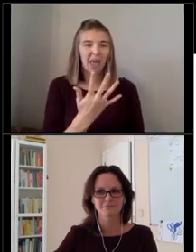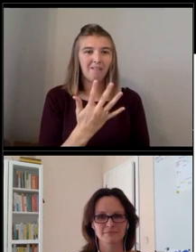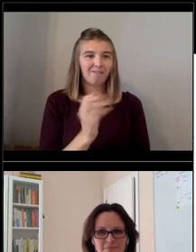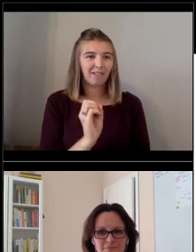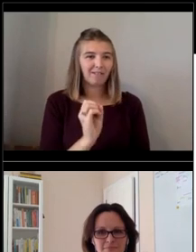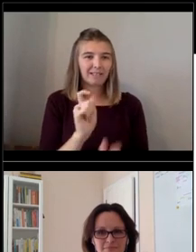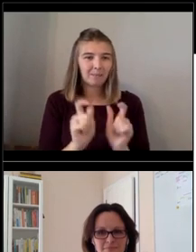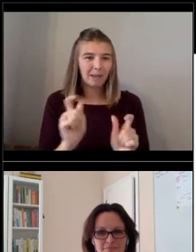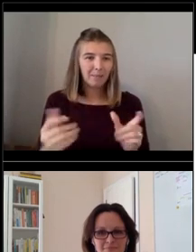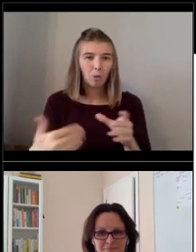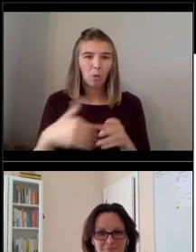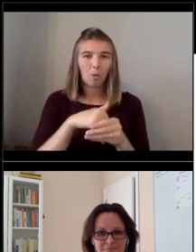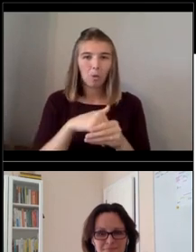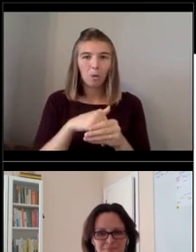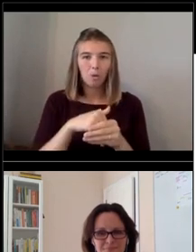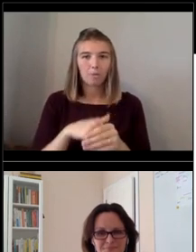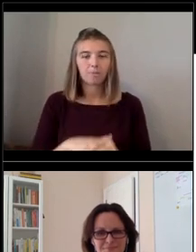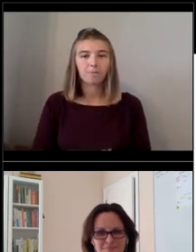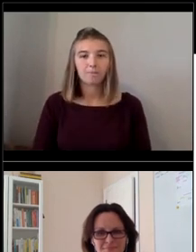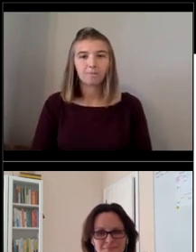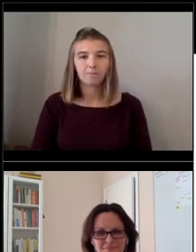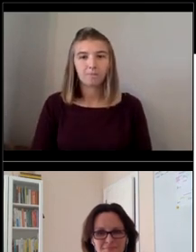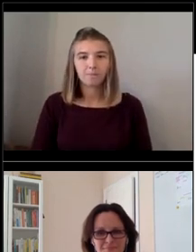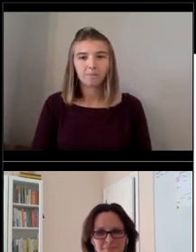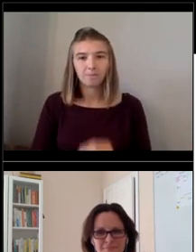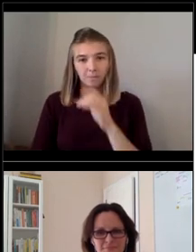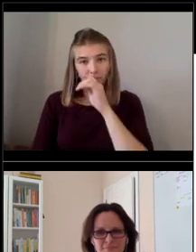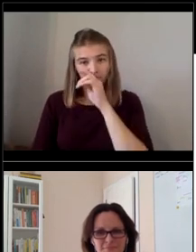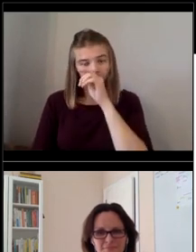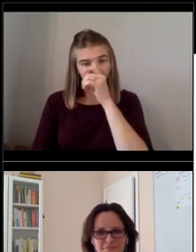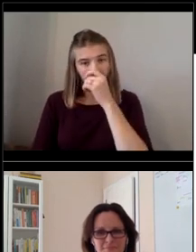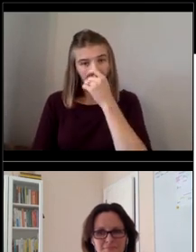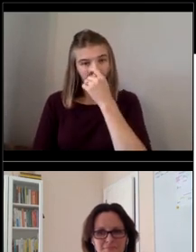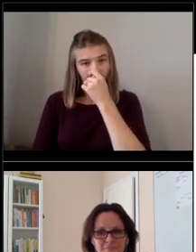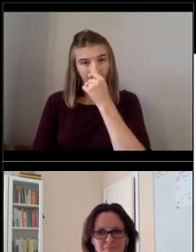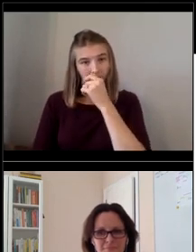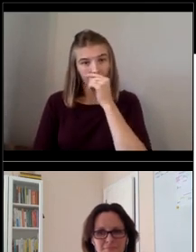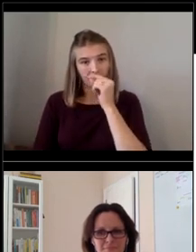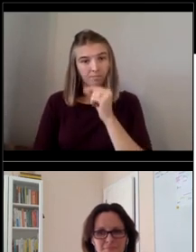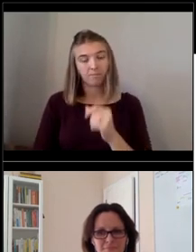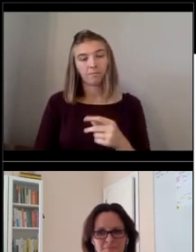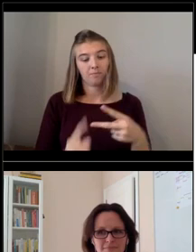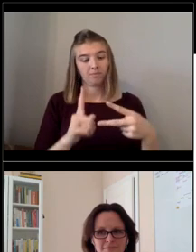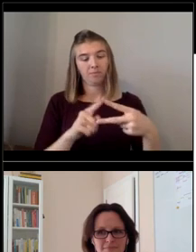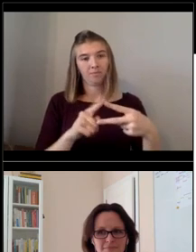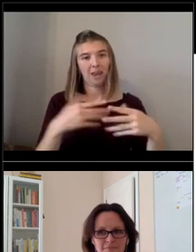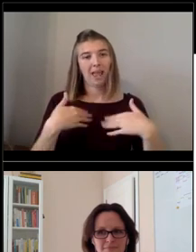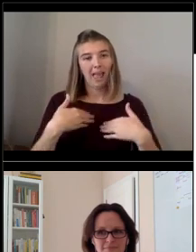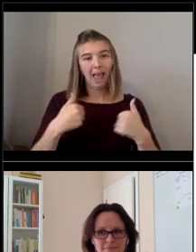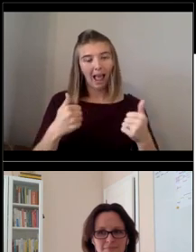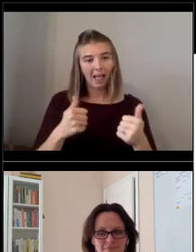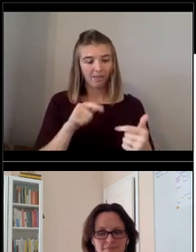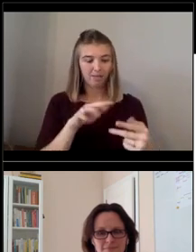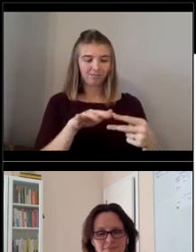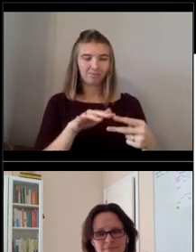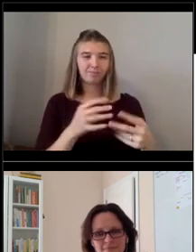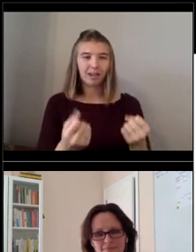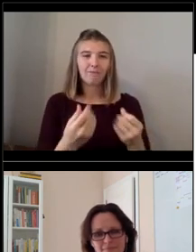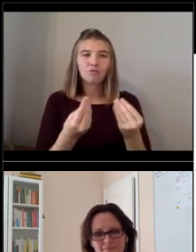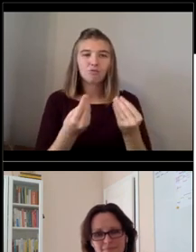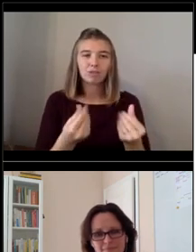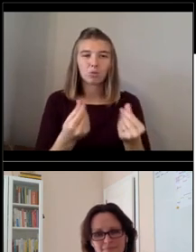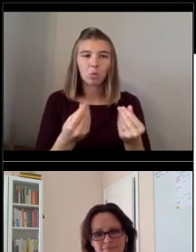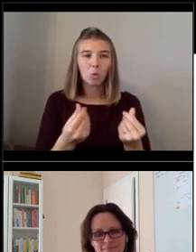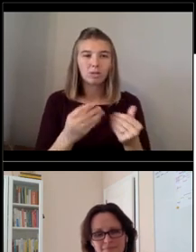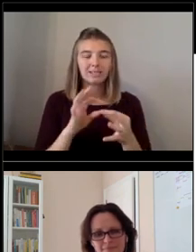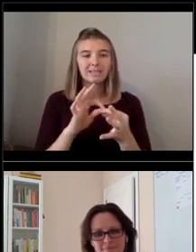so have a look at that, see if they've got the sorts of things that you want. Also, CCF Health is there as a set of resources from the Chemist Community Fund to help